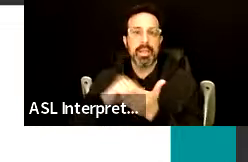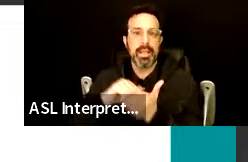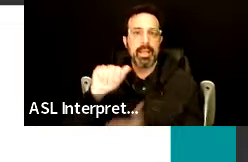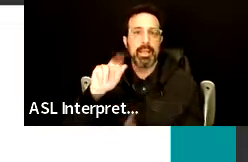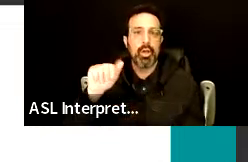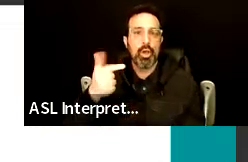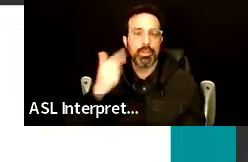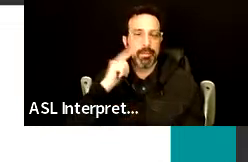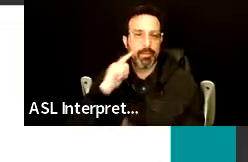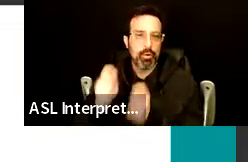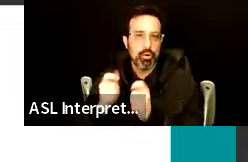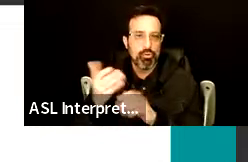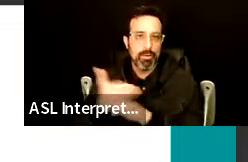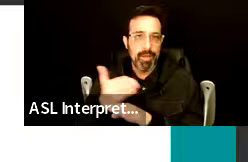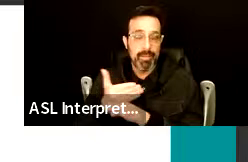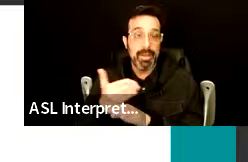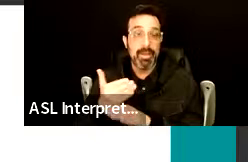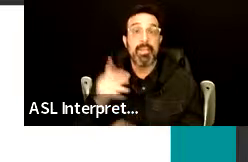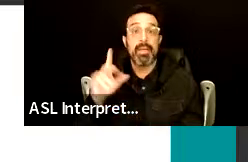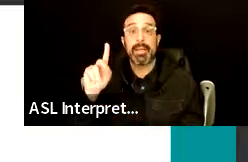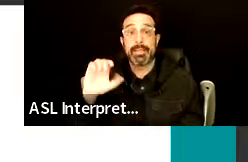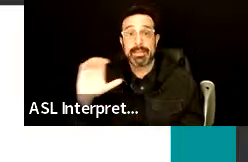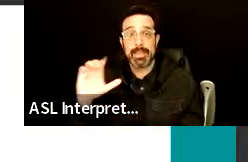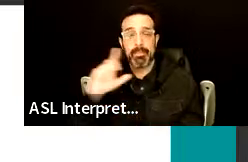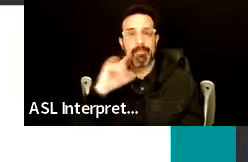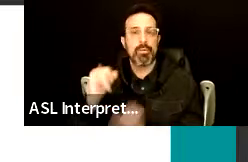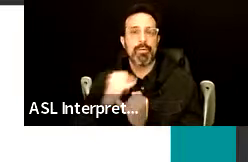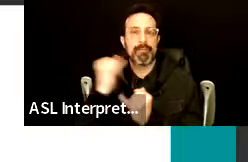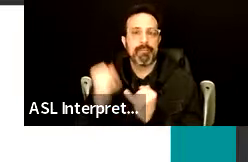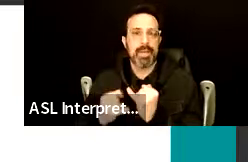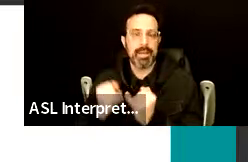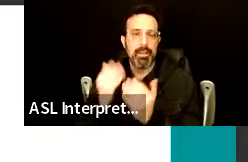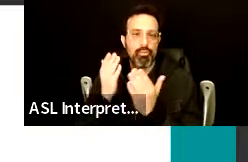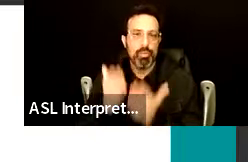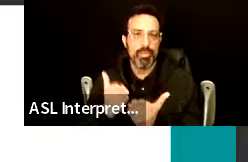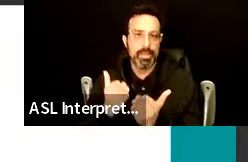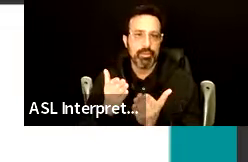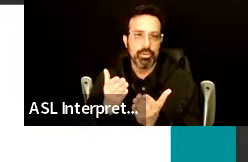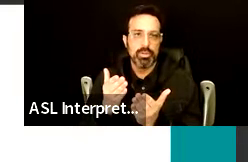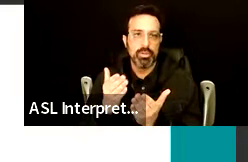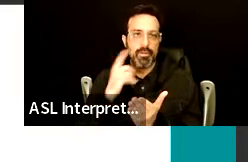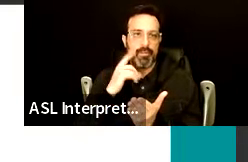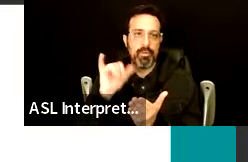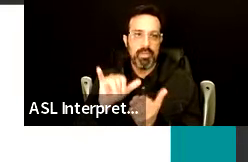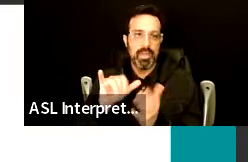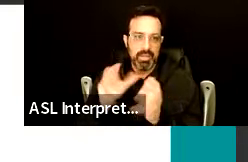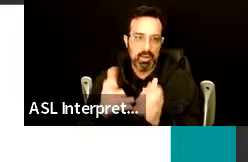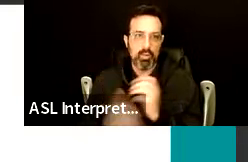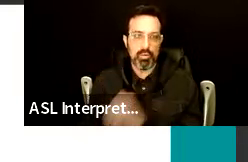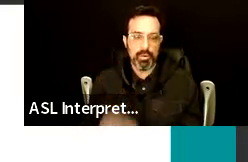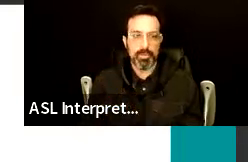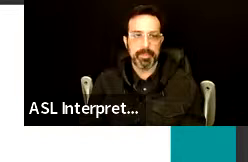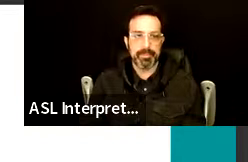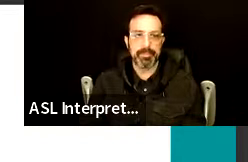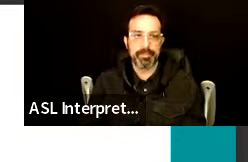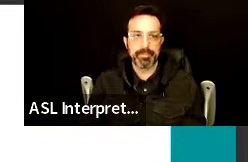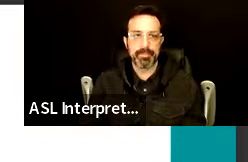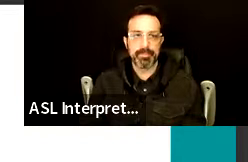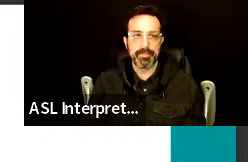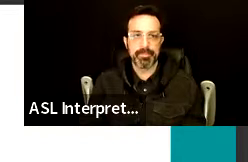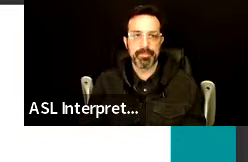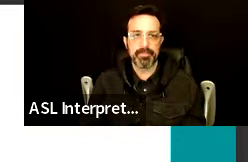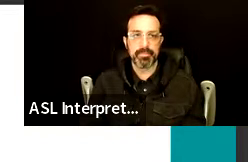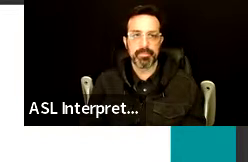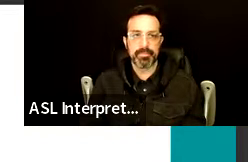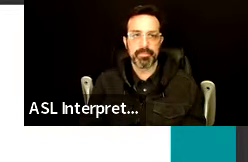the refinement, and then come back in December for the final recommendation on that category. Similarly, we